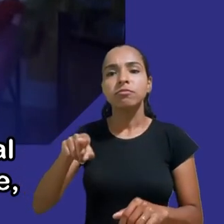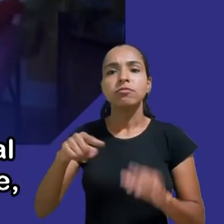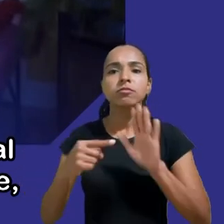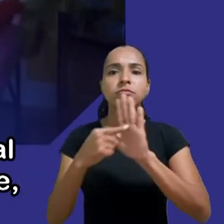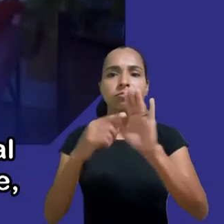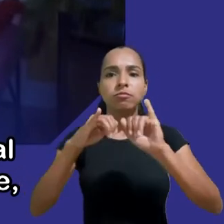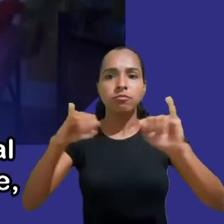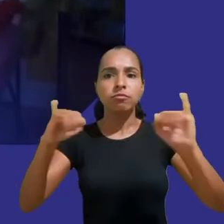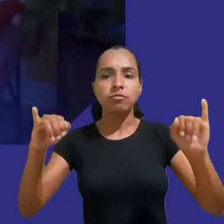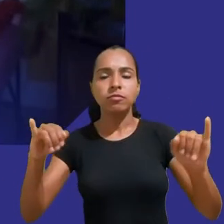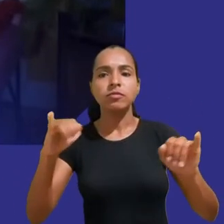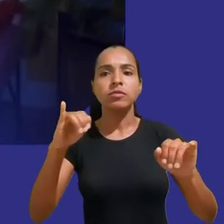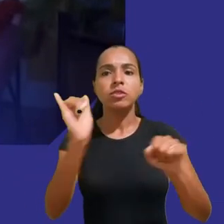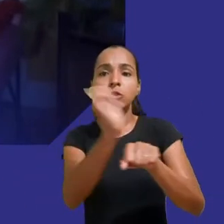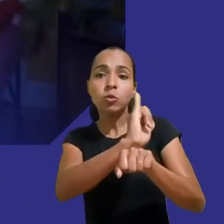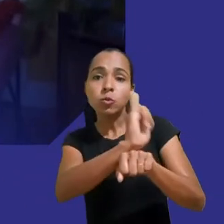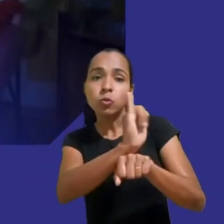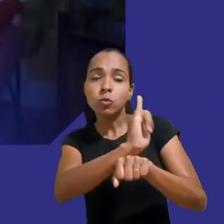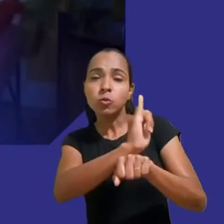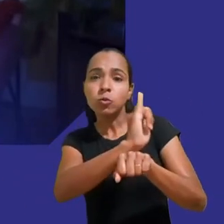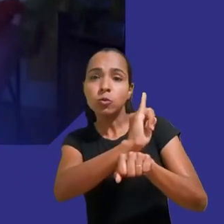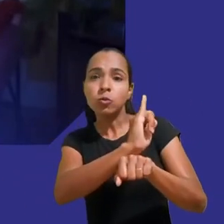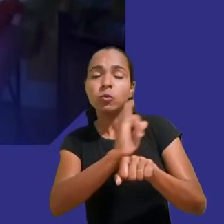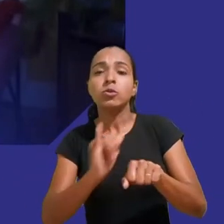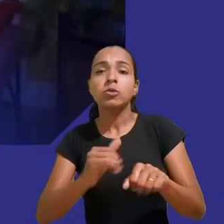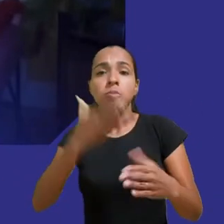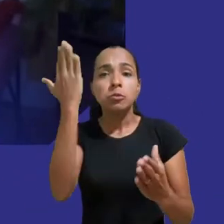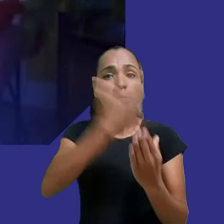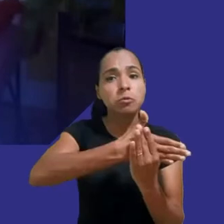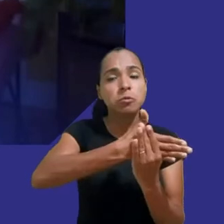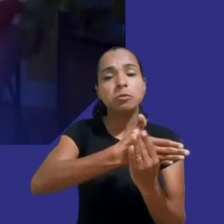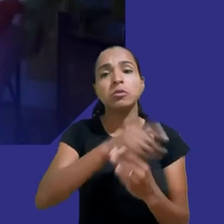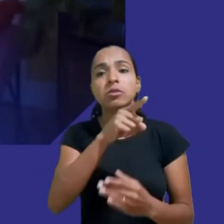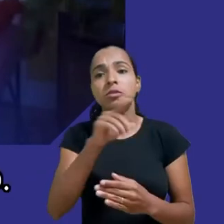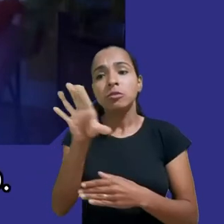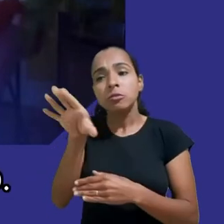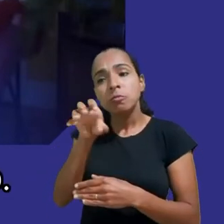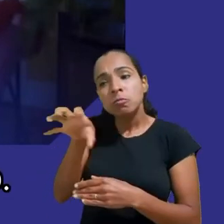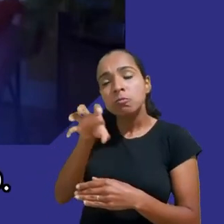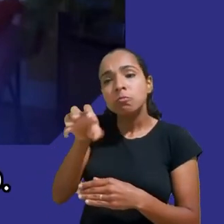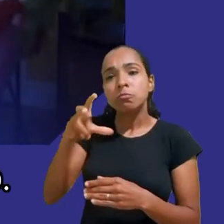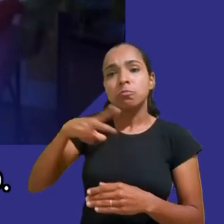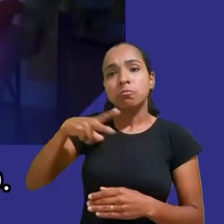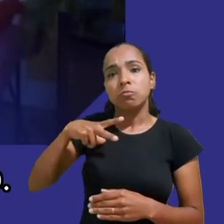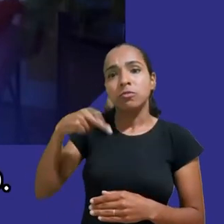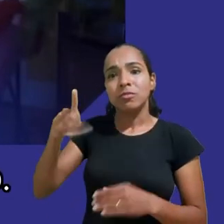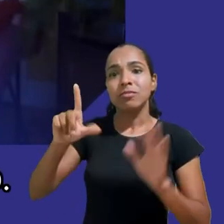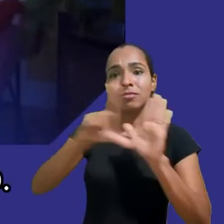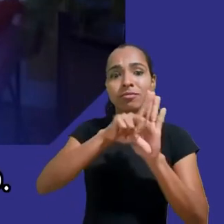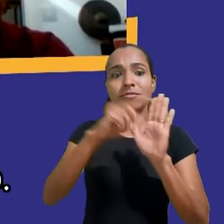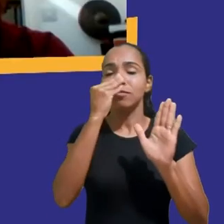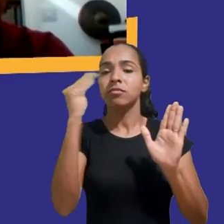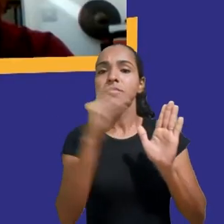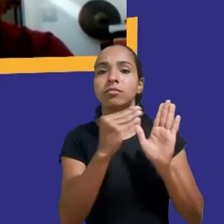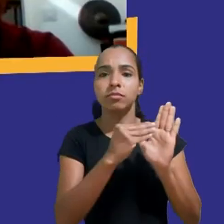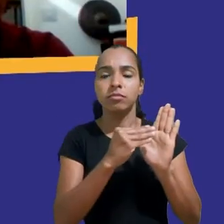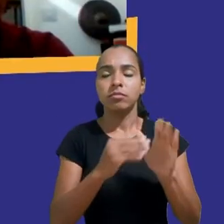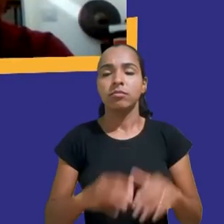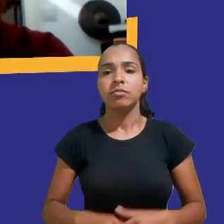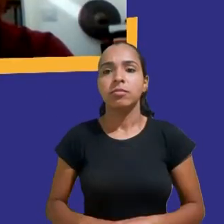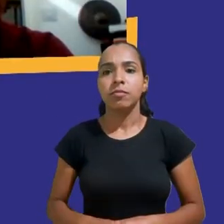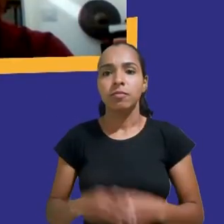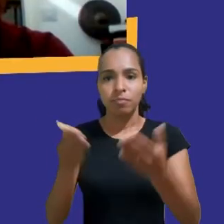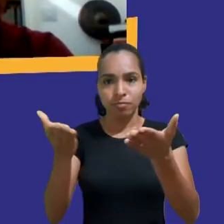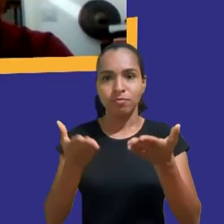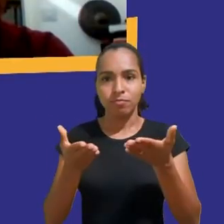legal case against YouTube alleging that they have been illegally collecting children's data since the implementation of GDPR welcome